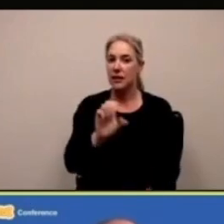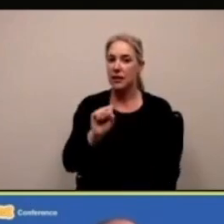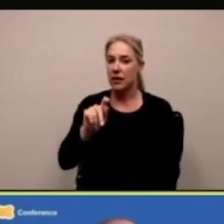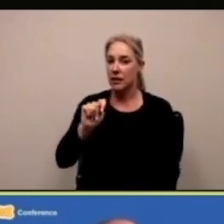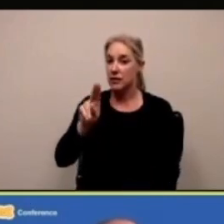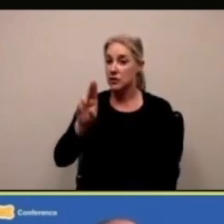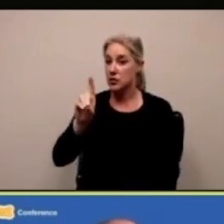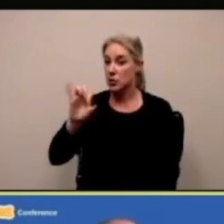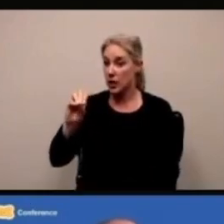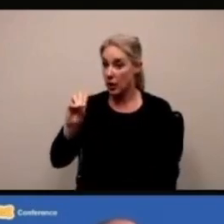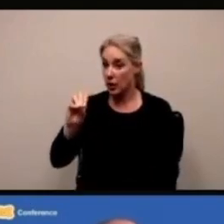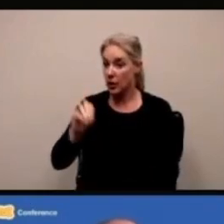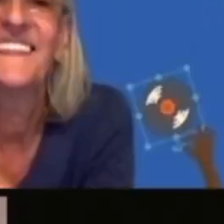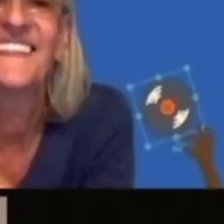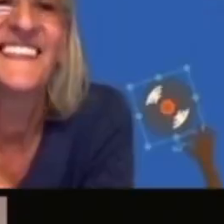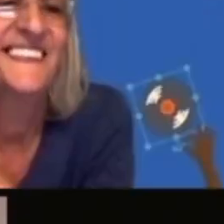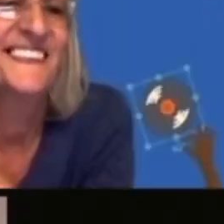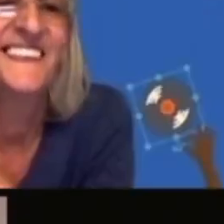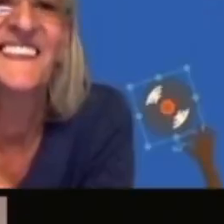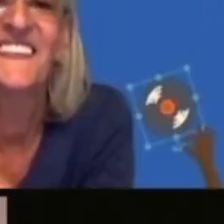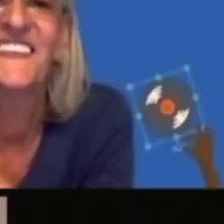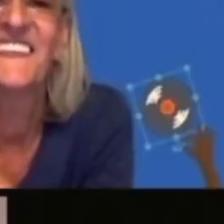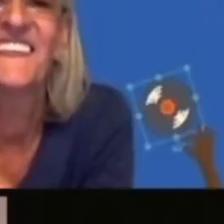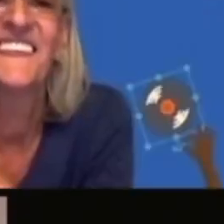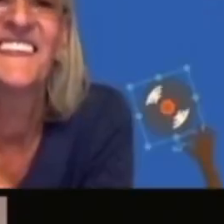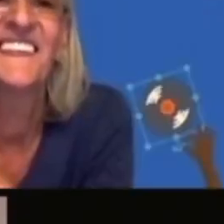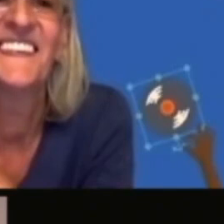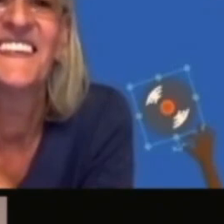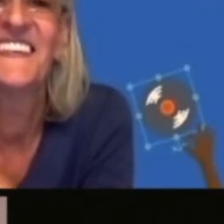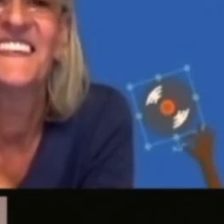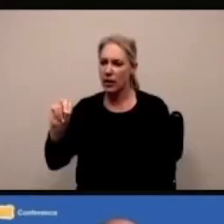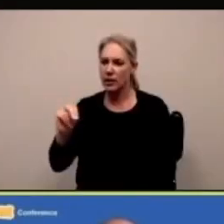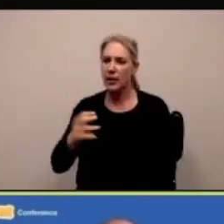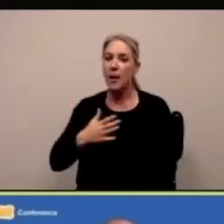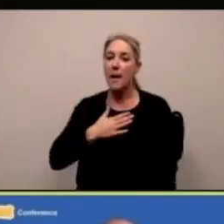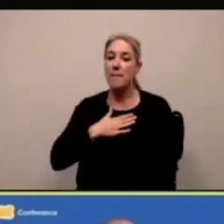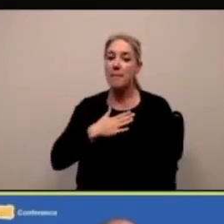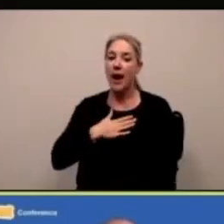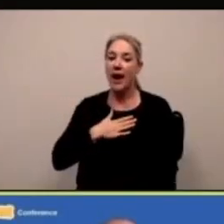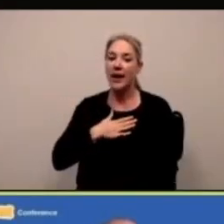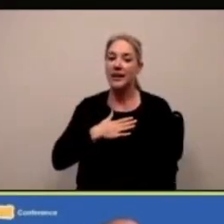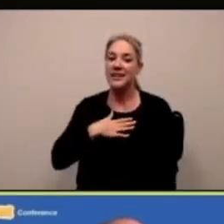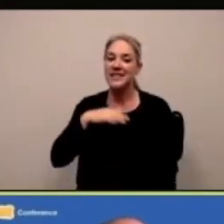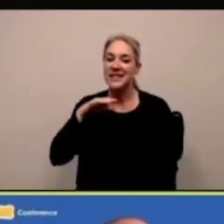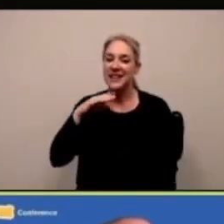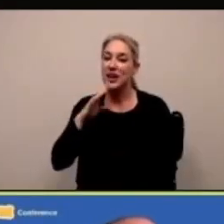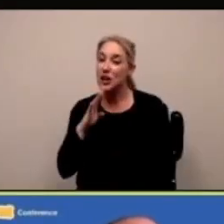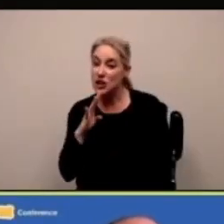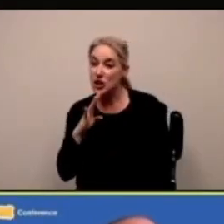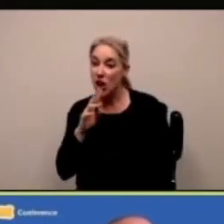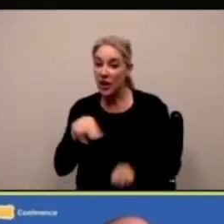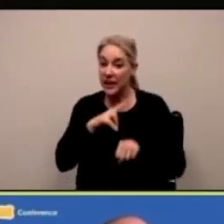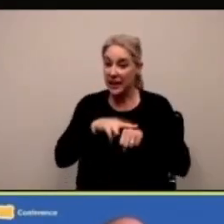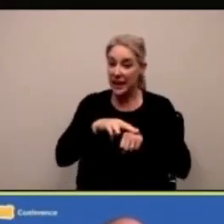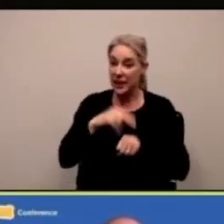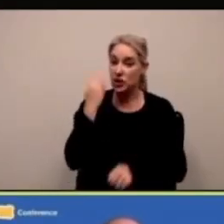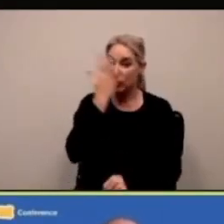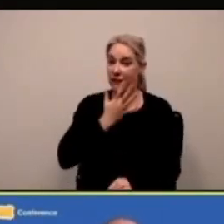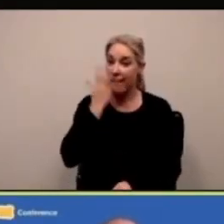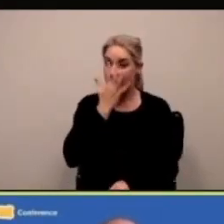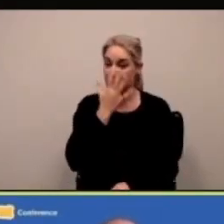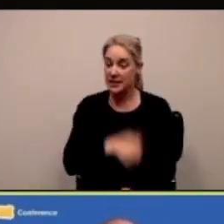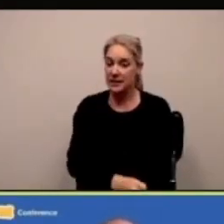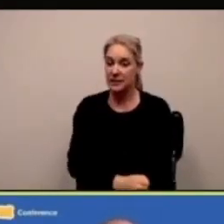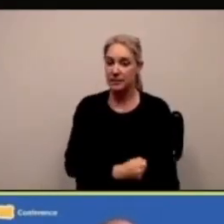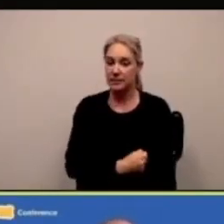project? Oh, mine is the talking nature face right there. Perfect. Oh, awesome. Yeah. Oh, this is going to be good. Oh, okay, great. So I'm